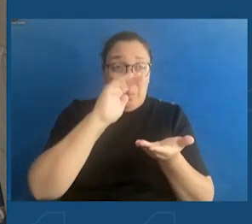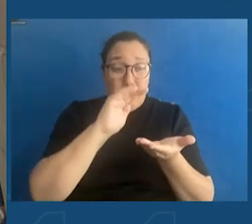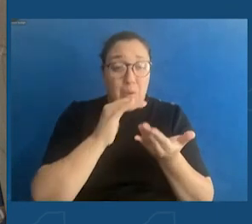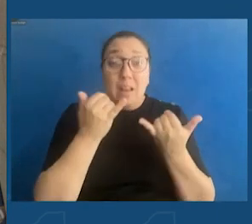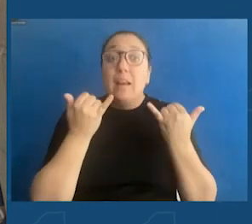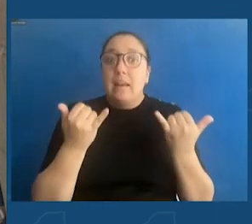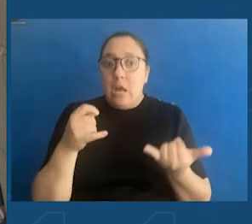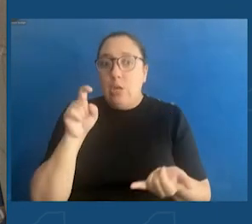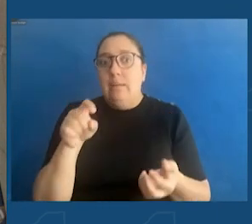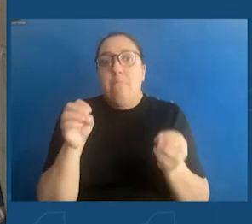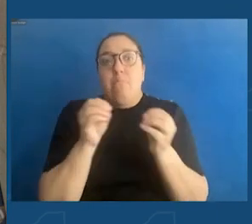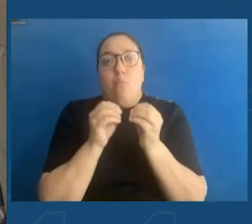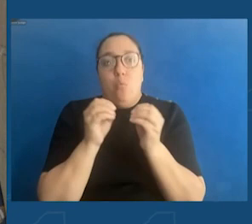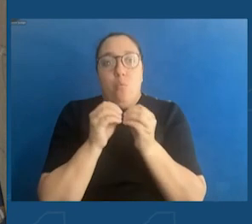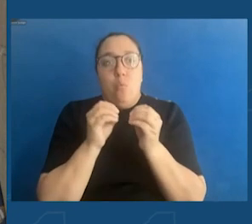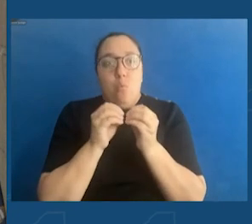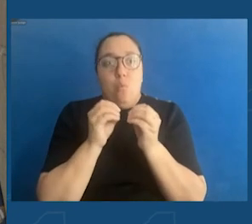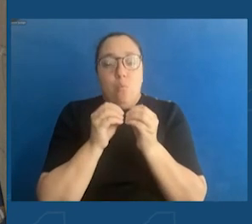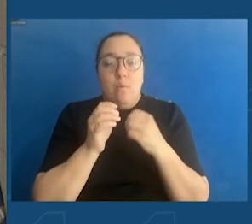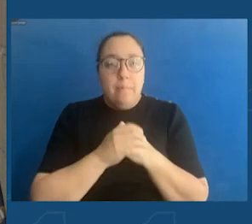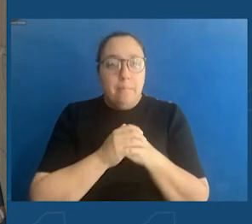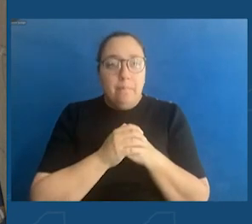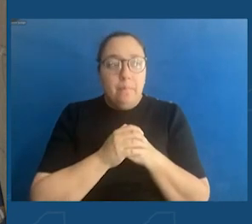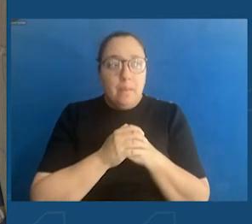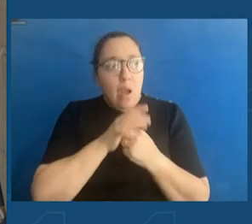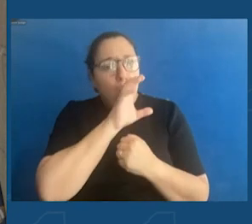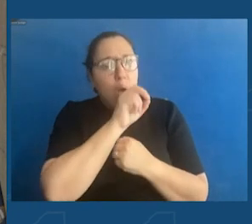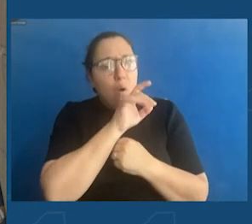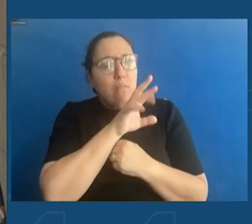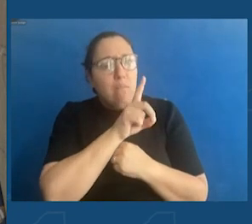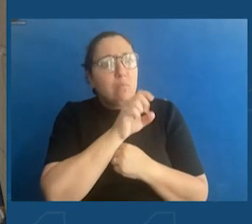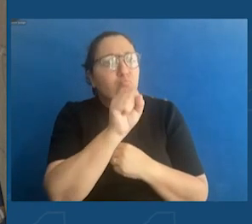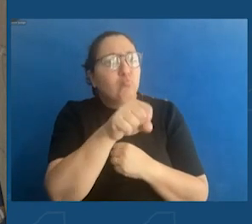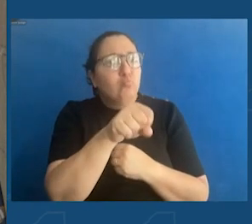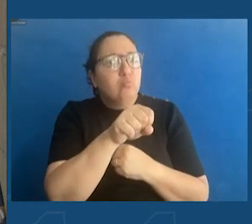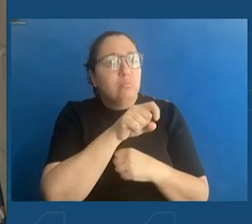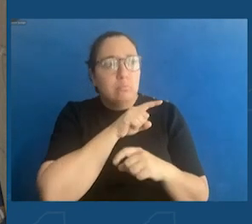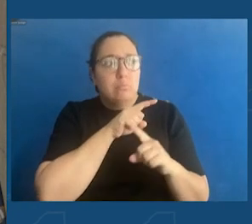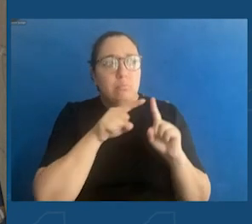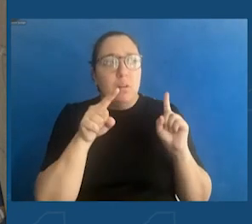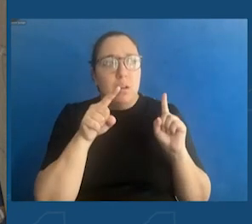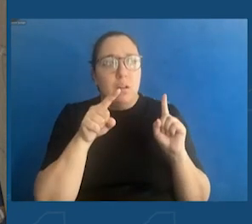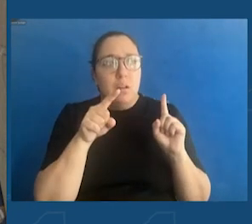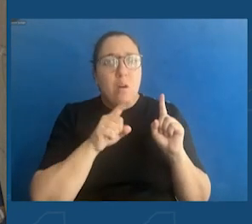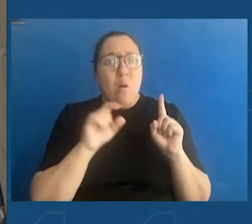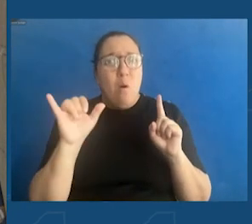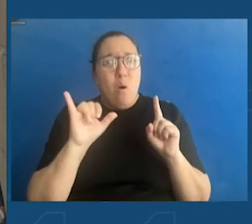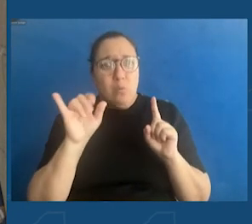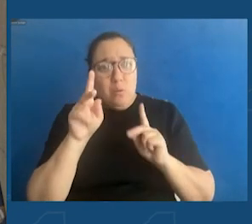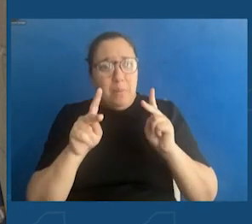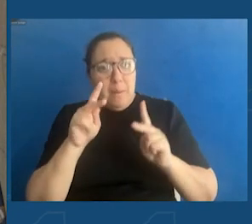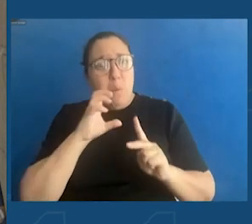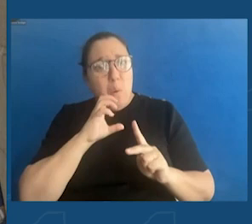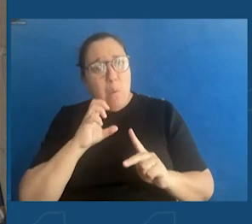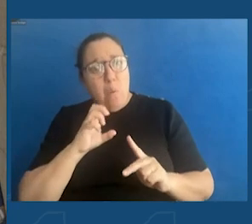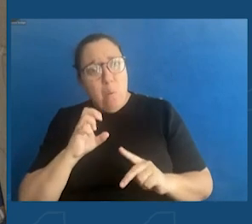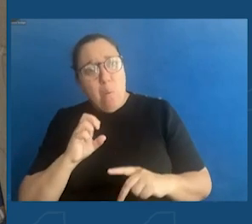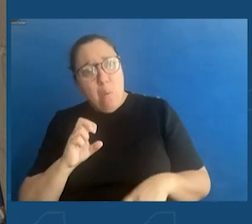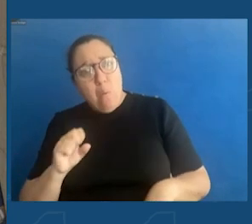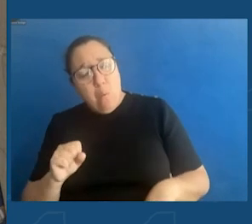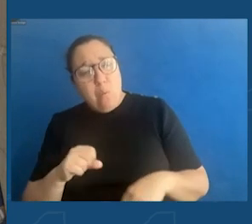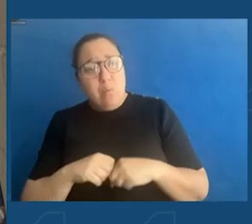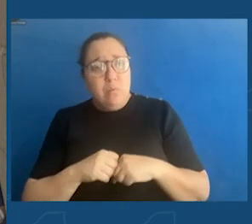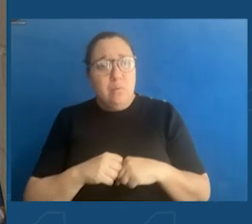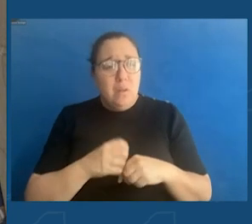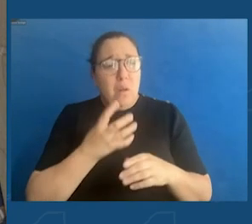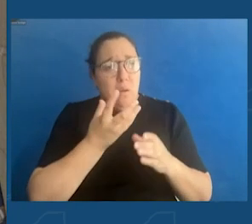people, not just from what we saw during the pandemic and the loss of workers there, but also an aging population and the challenges that